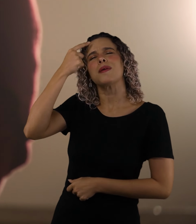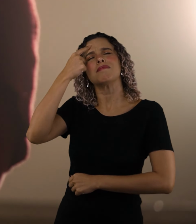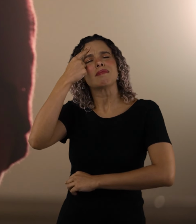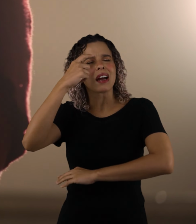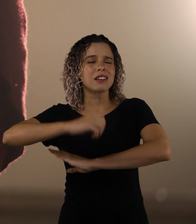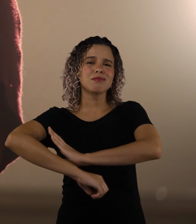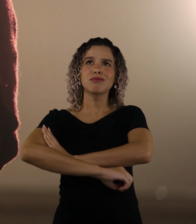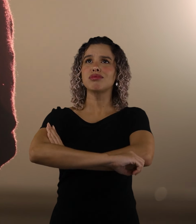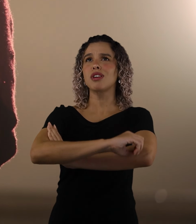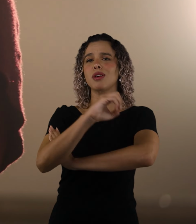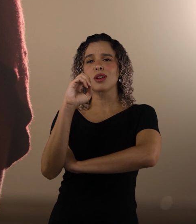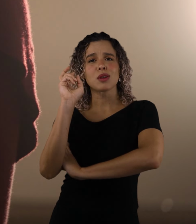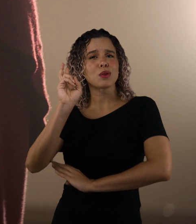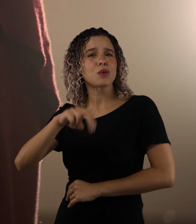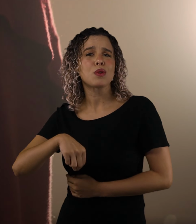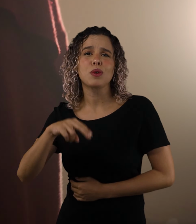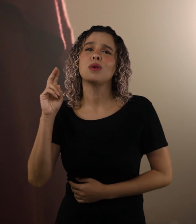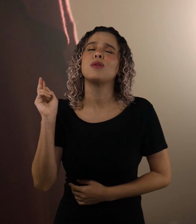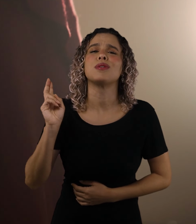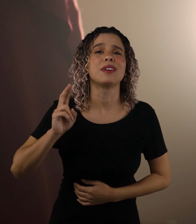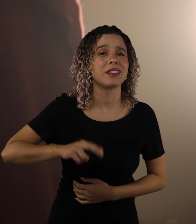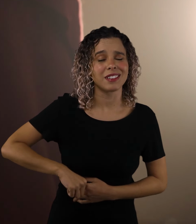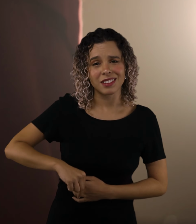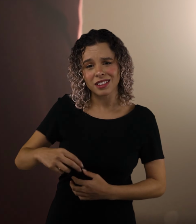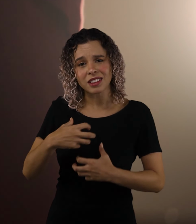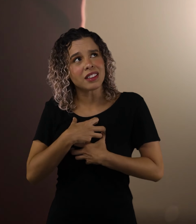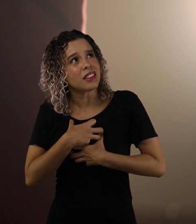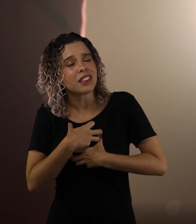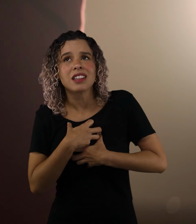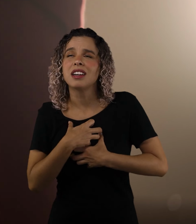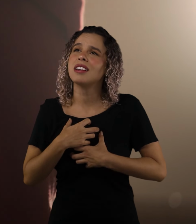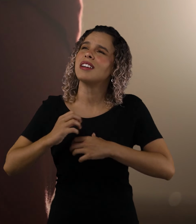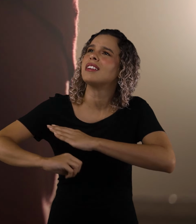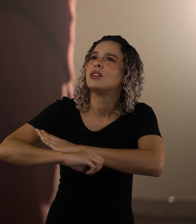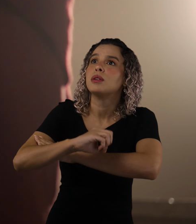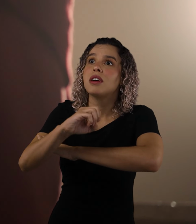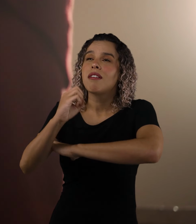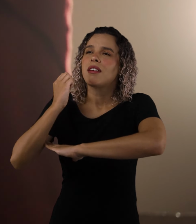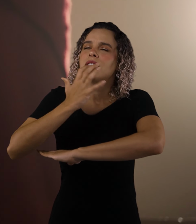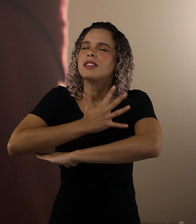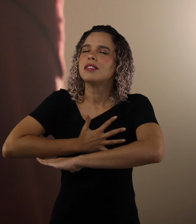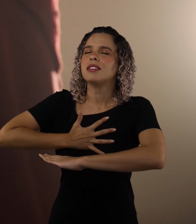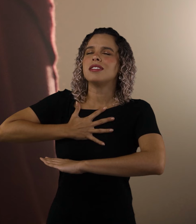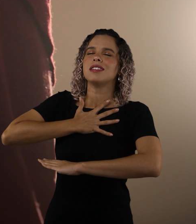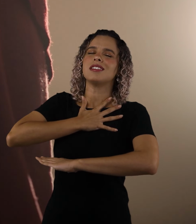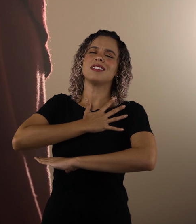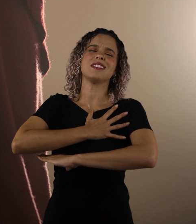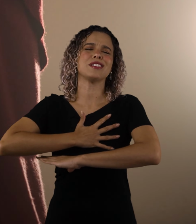think that the day would never come. I see the light in the shade of